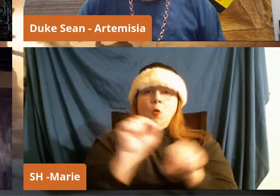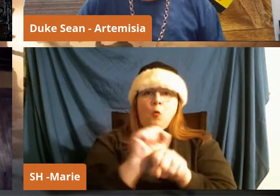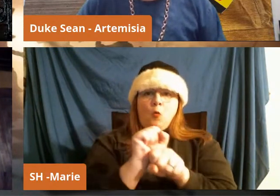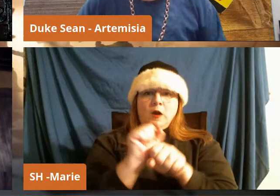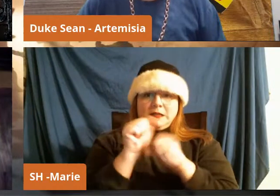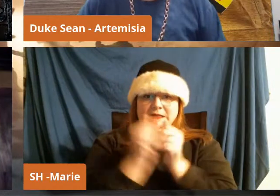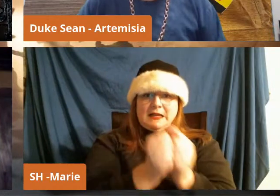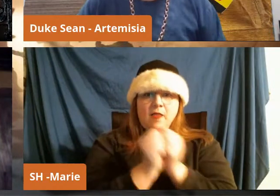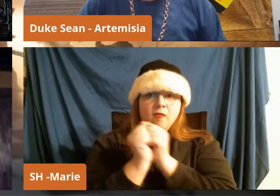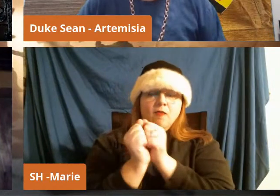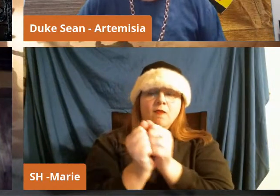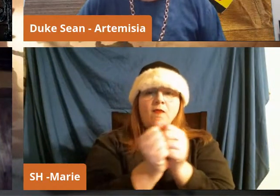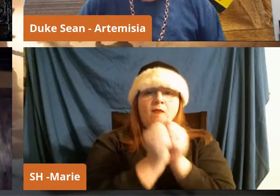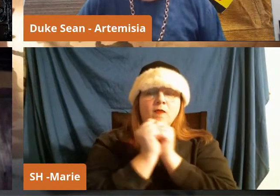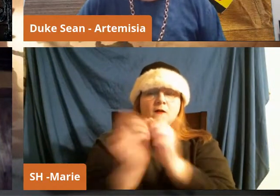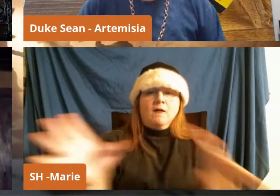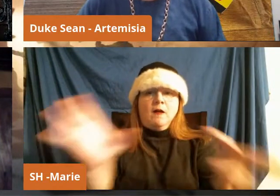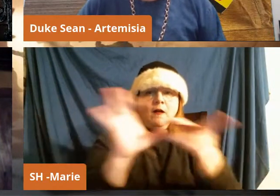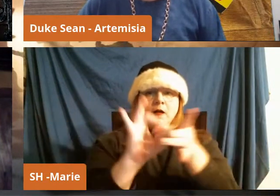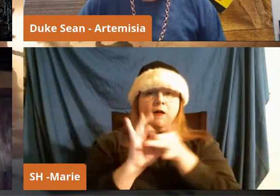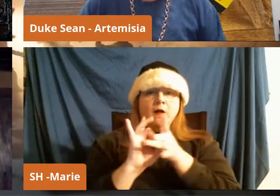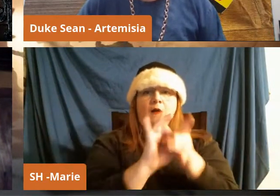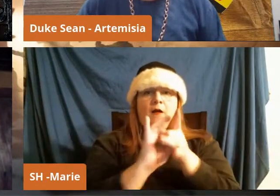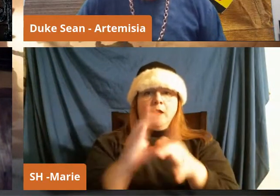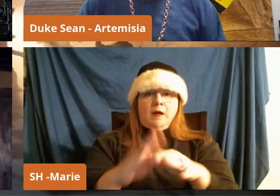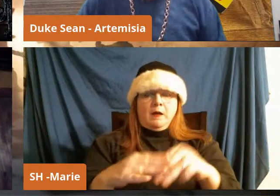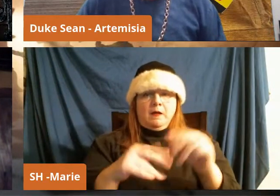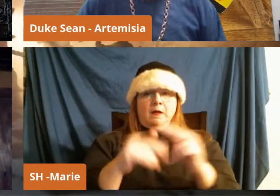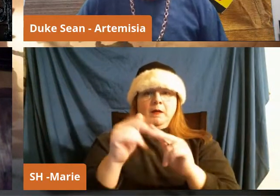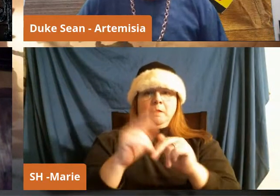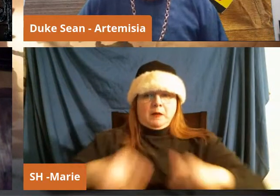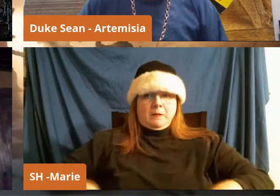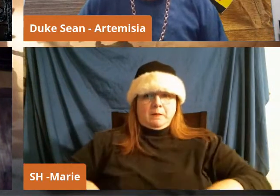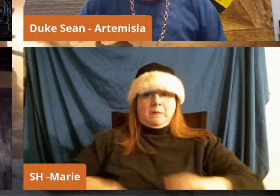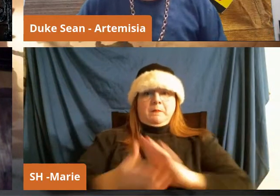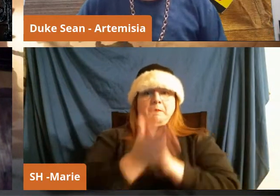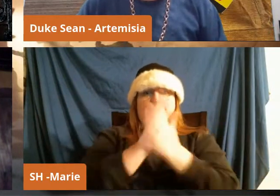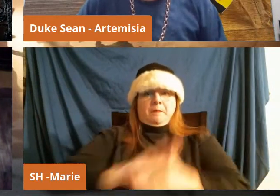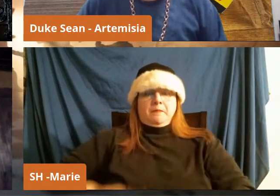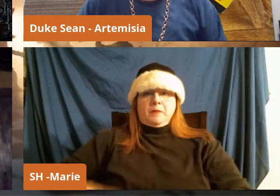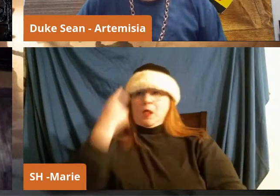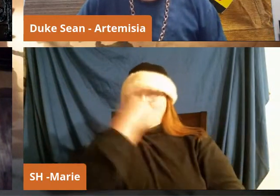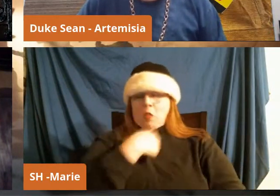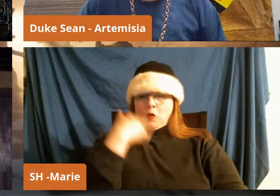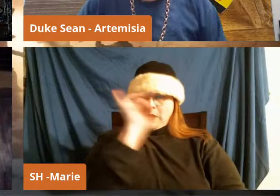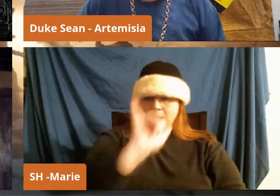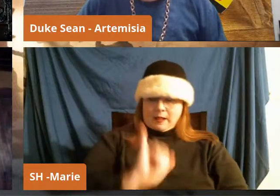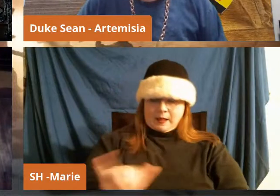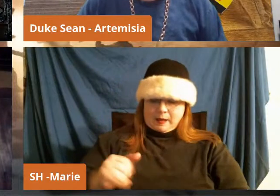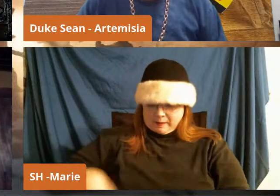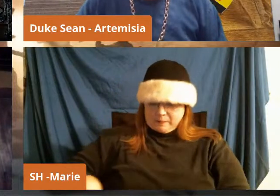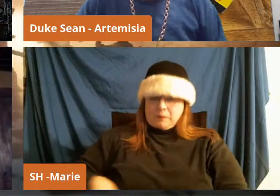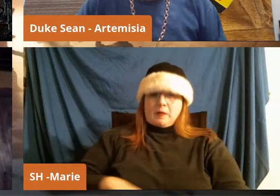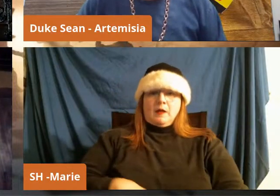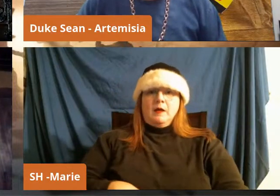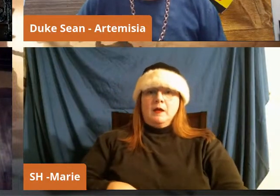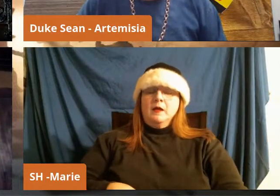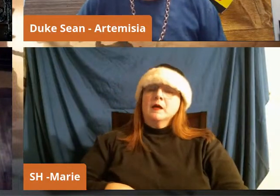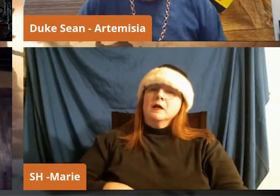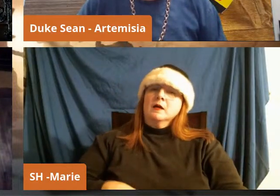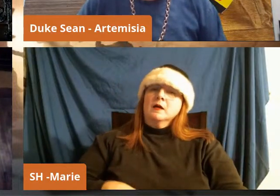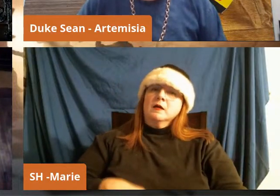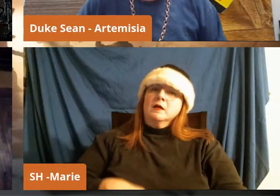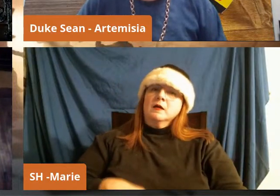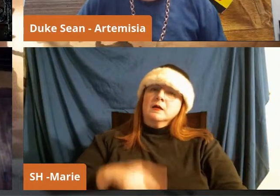together to build the night and looking the part. Kind of that.